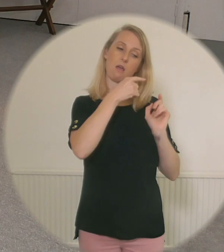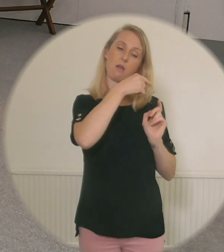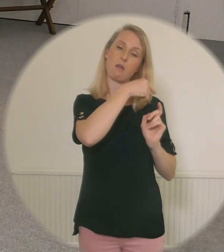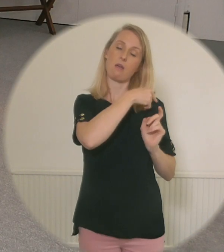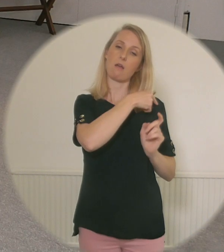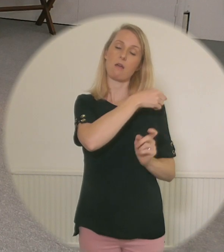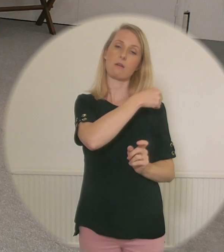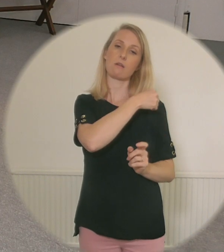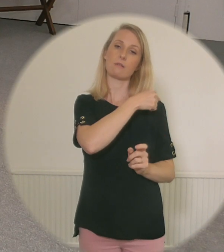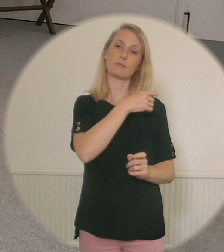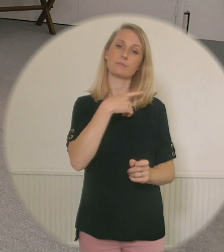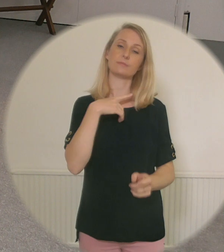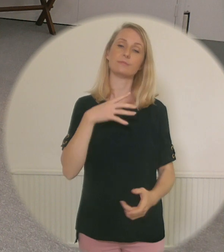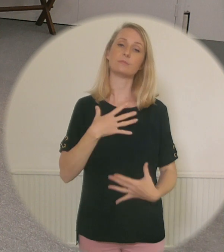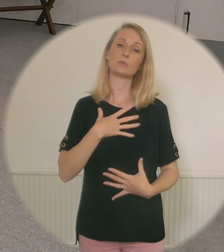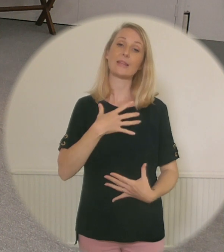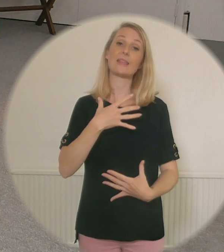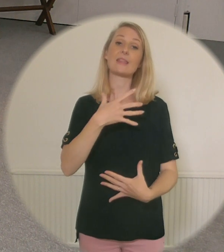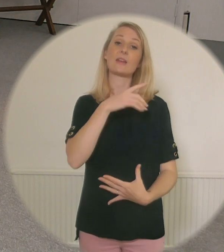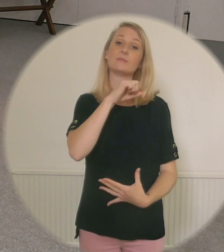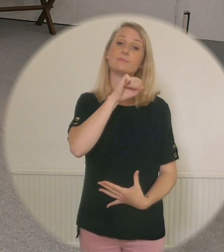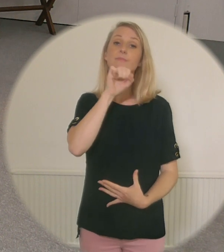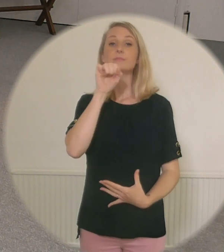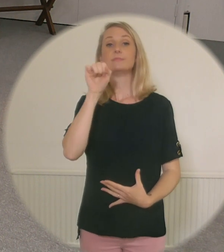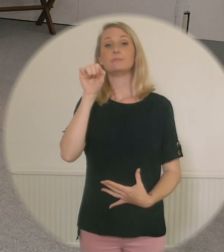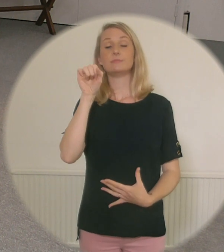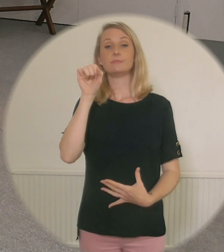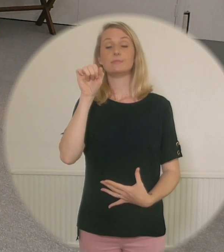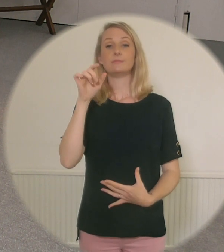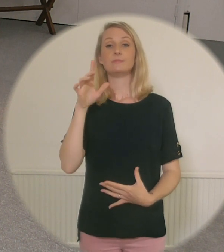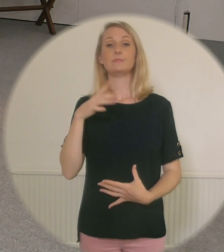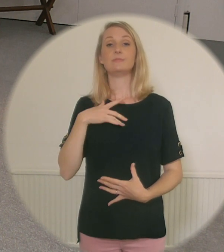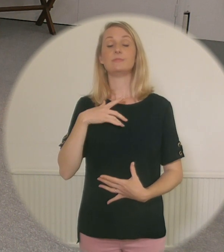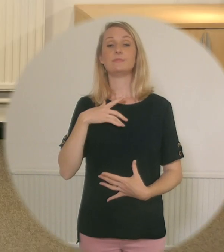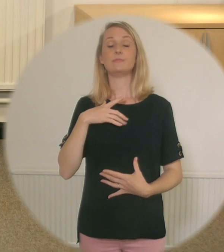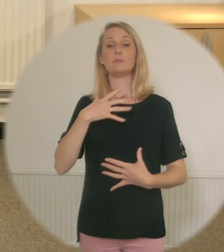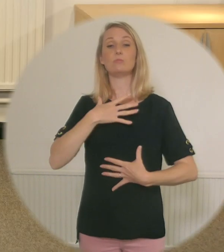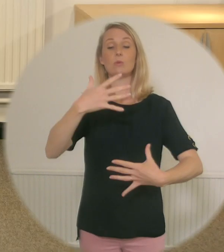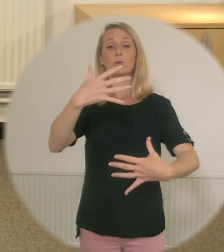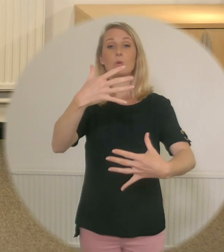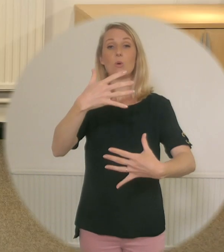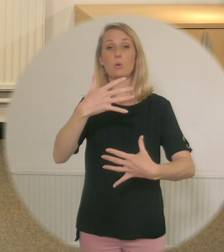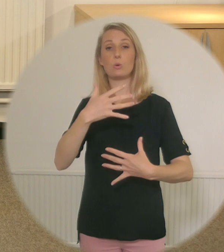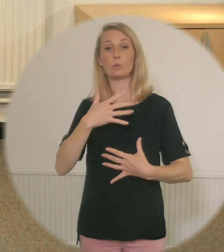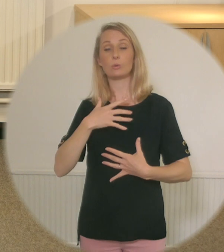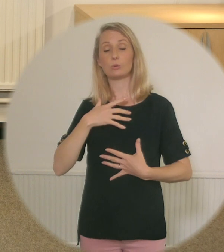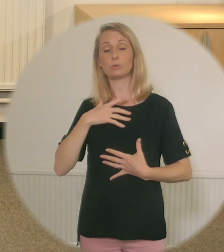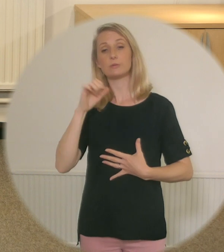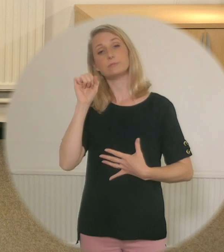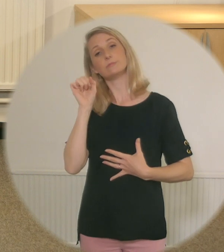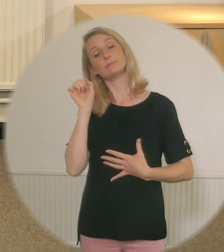Inhale, lift the head up. And exhale, take your right ear towards your right